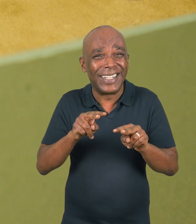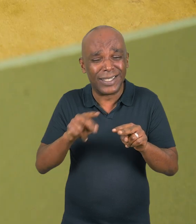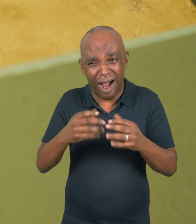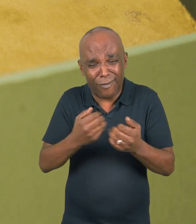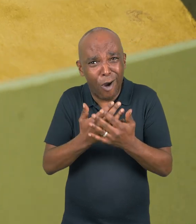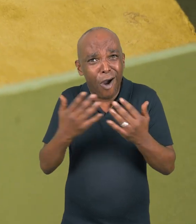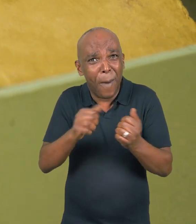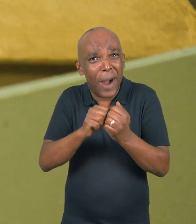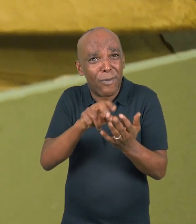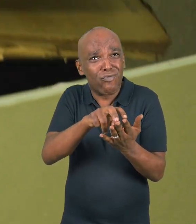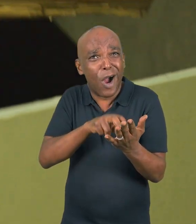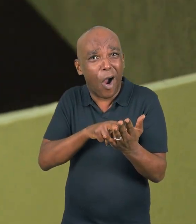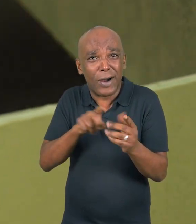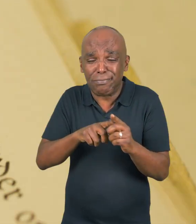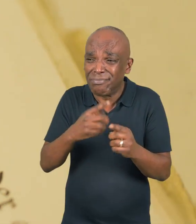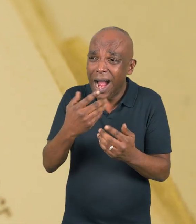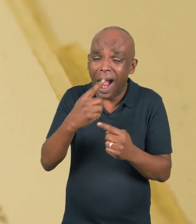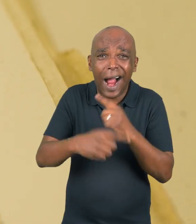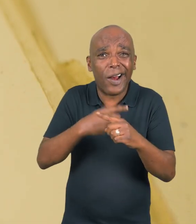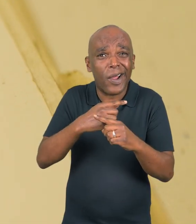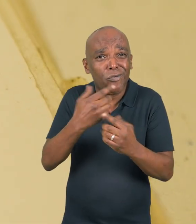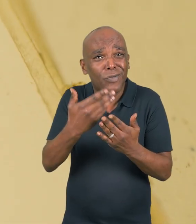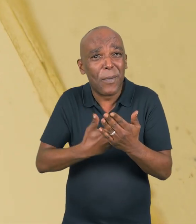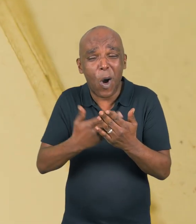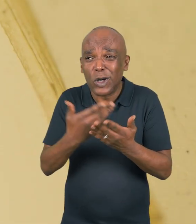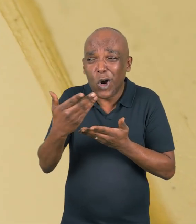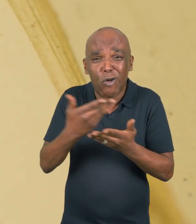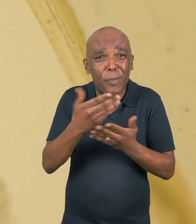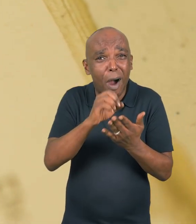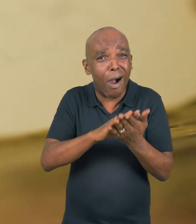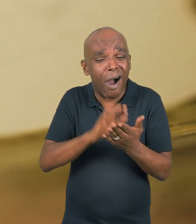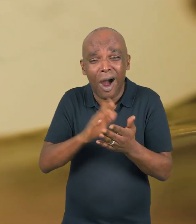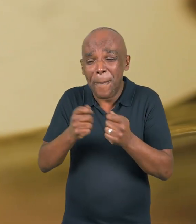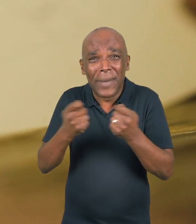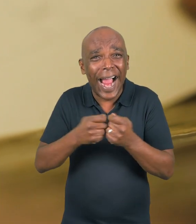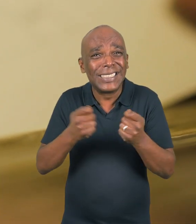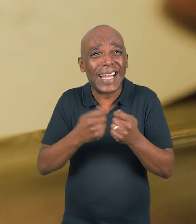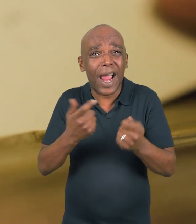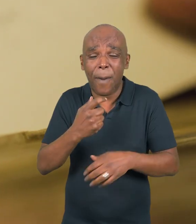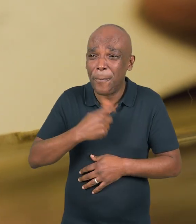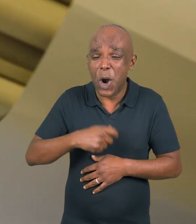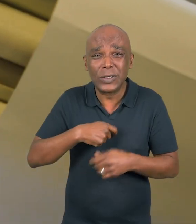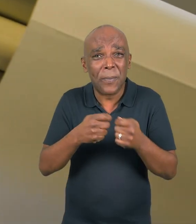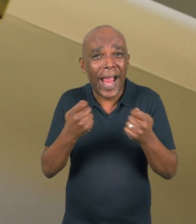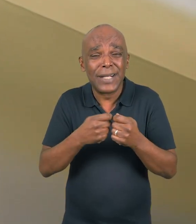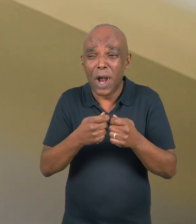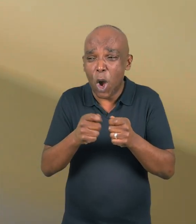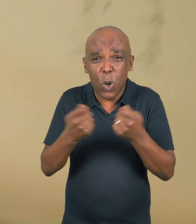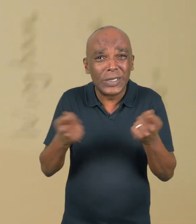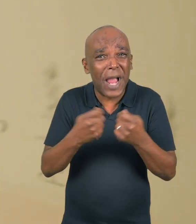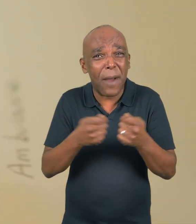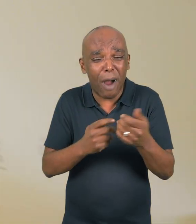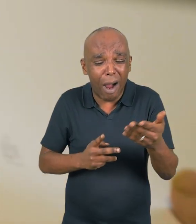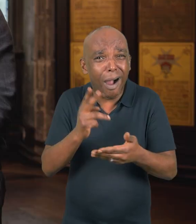It has a lot of paper records that could be annual reports, correspondence, magazines, personal papers,